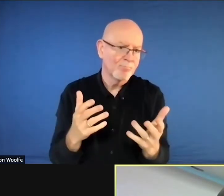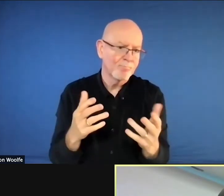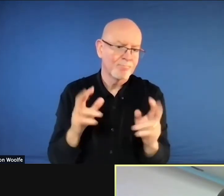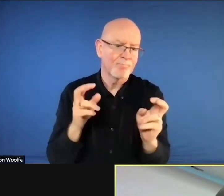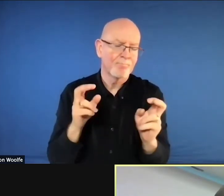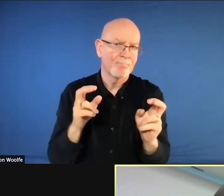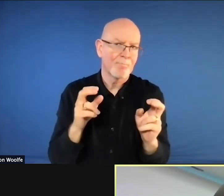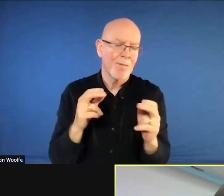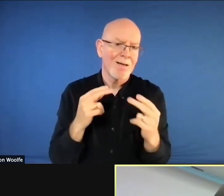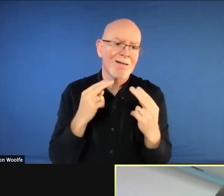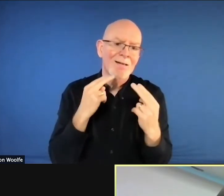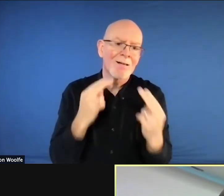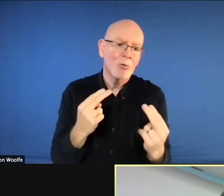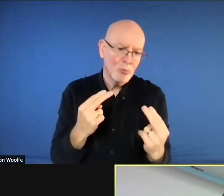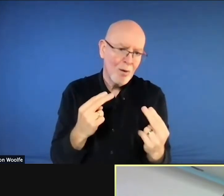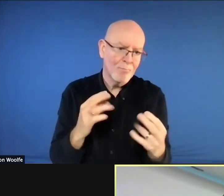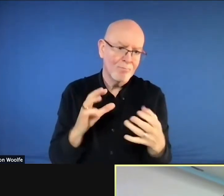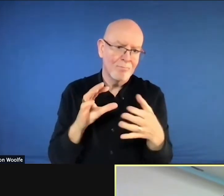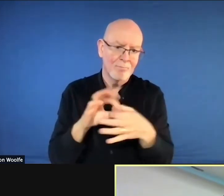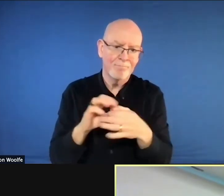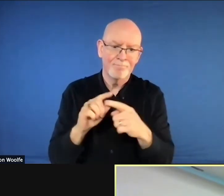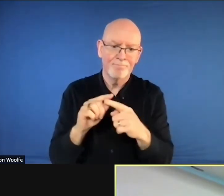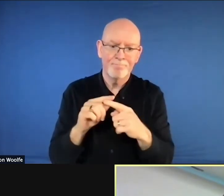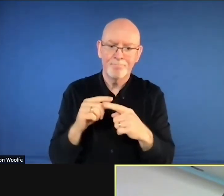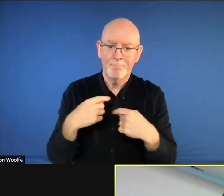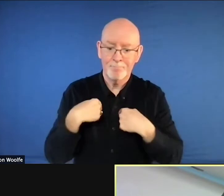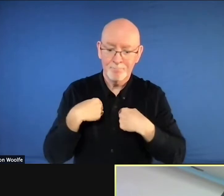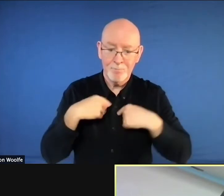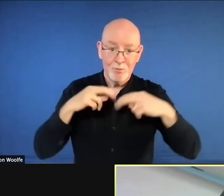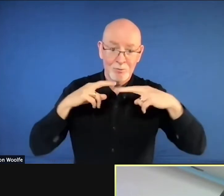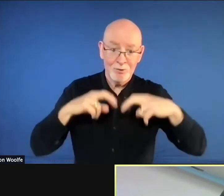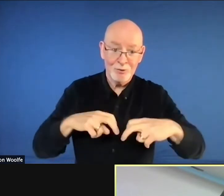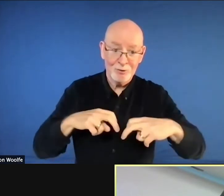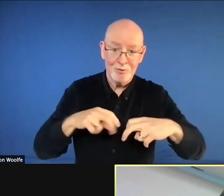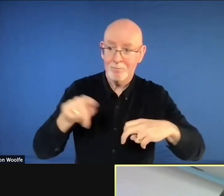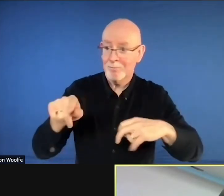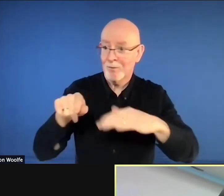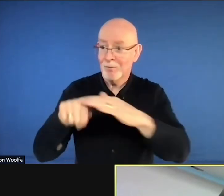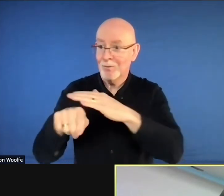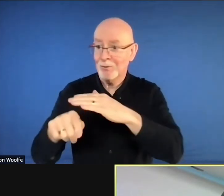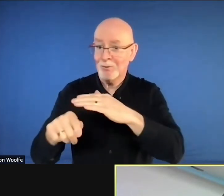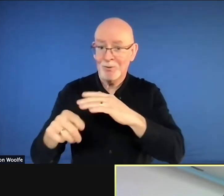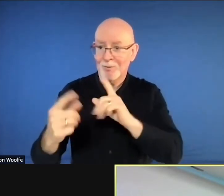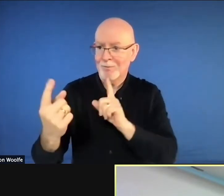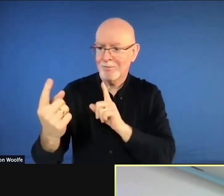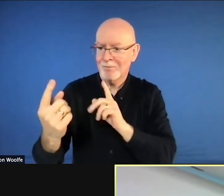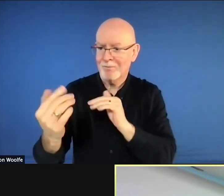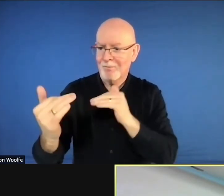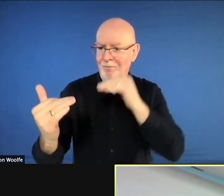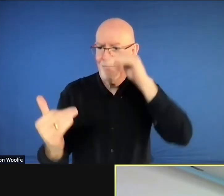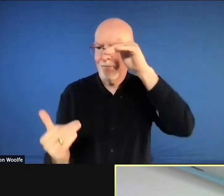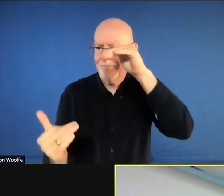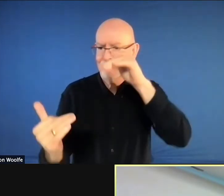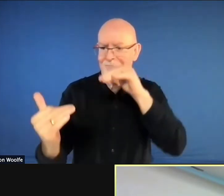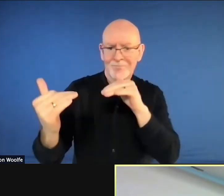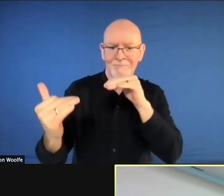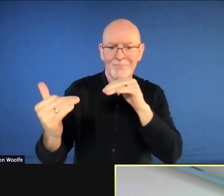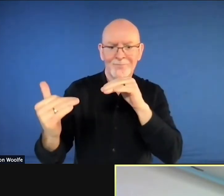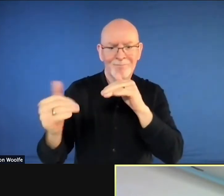researcher and the refugees. So being aware of this kind of relationship is something